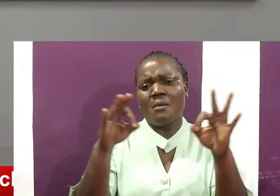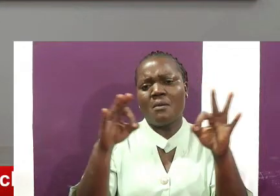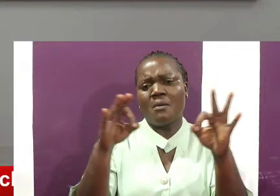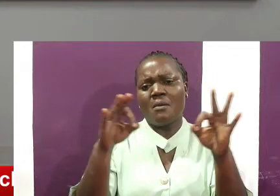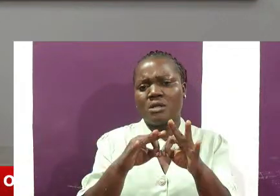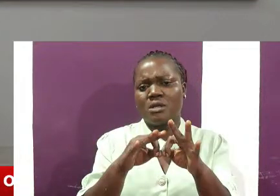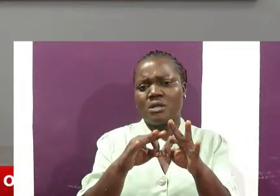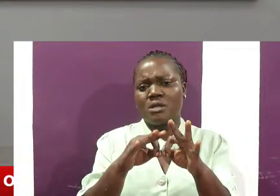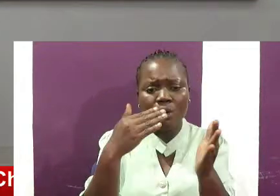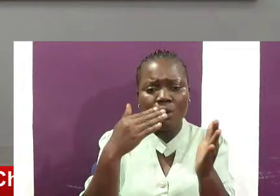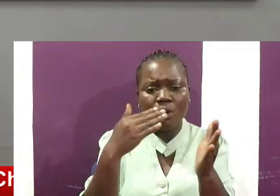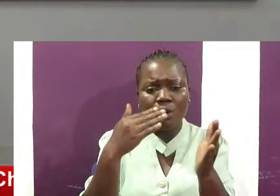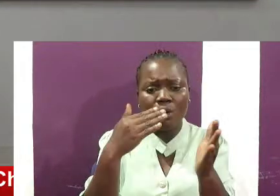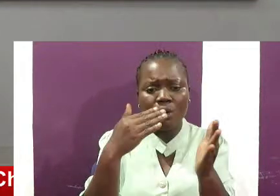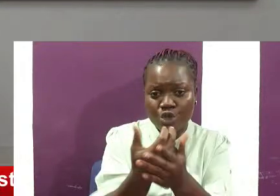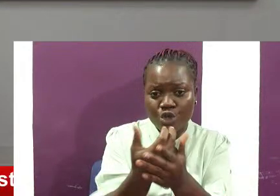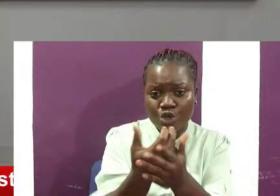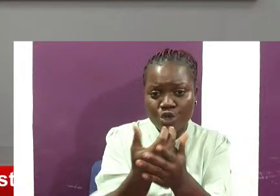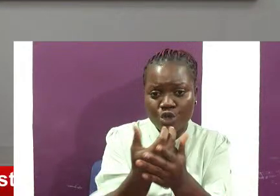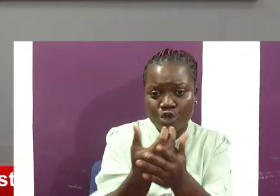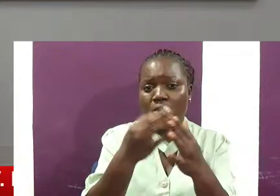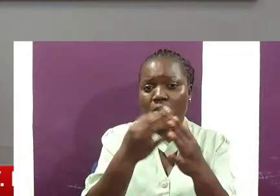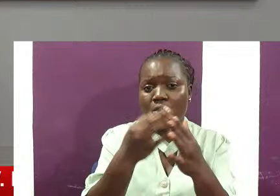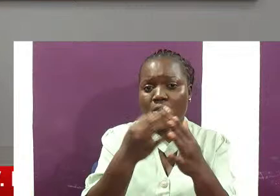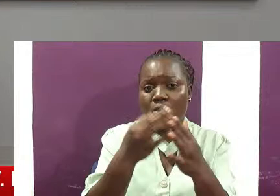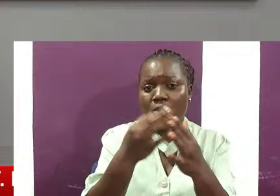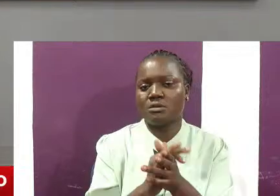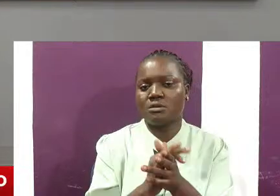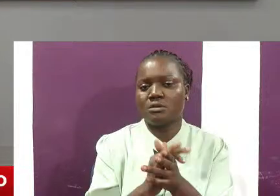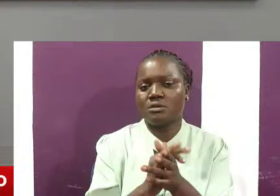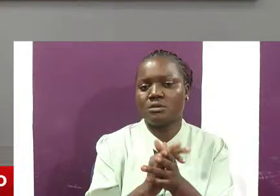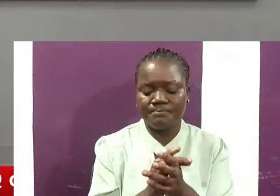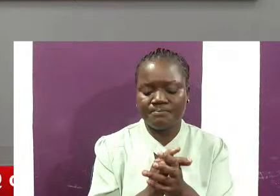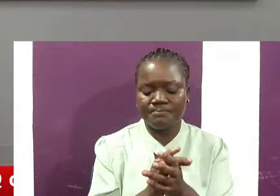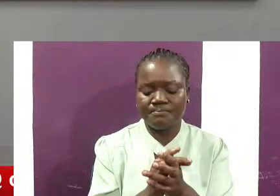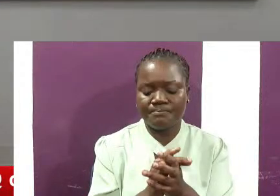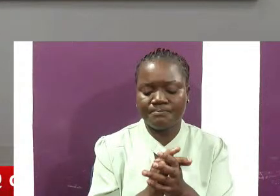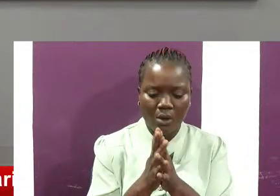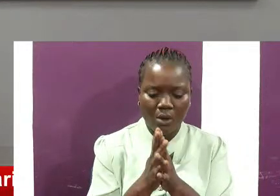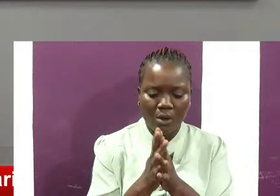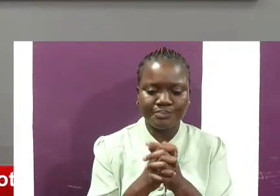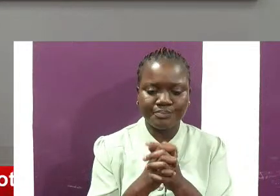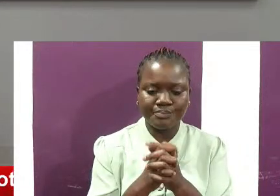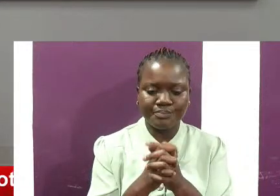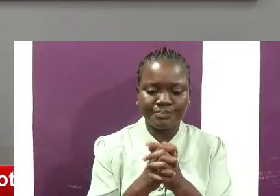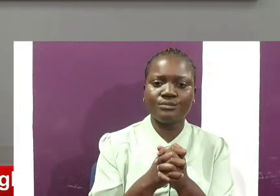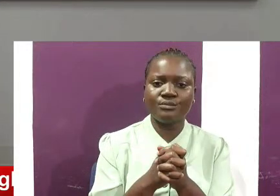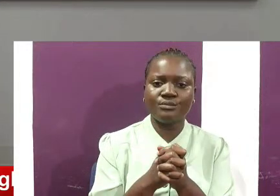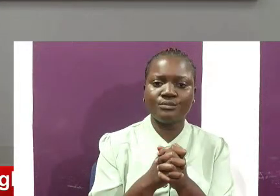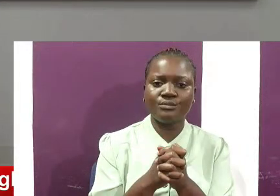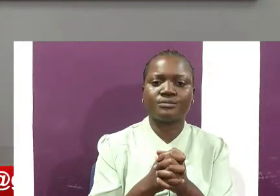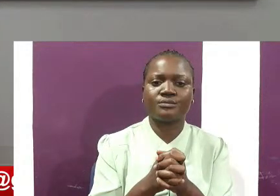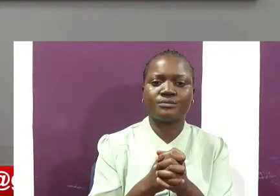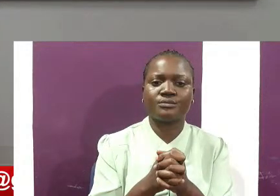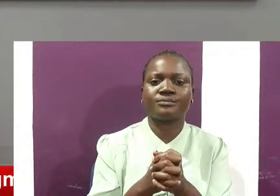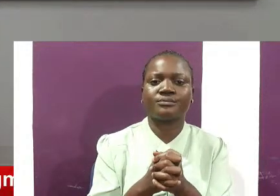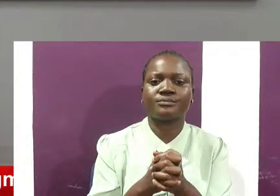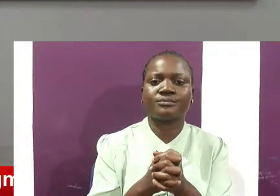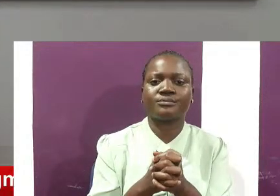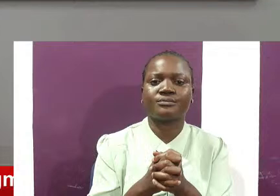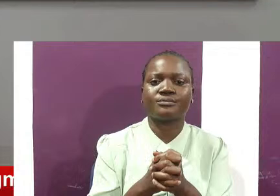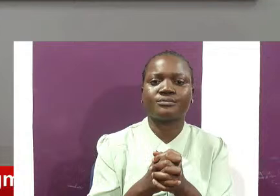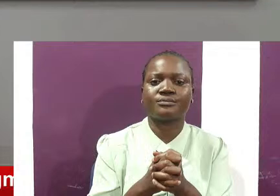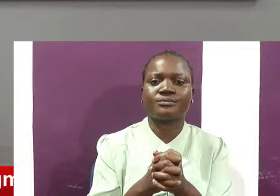But Paul wrote another letter to another group of Christians that needed some encouragement on the Christian life and how to live and how